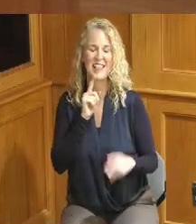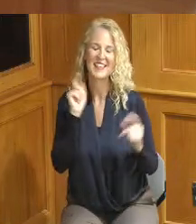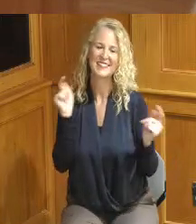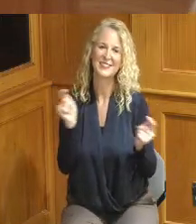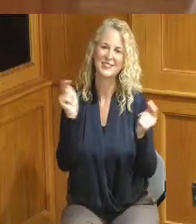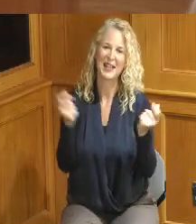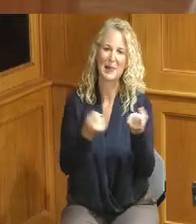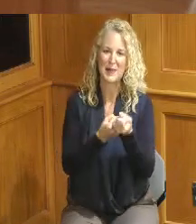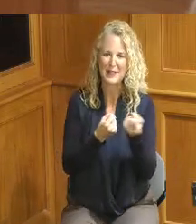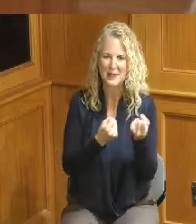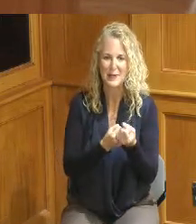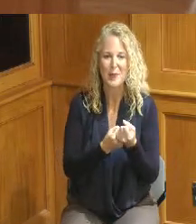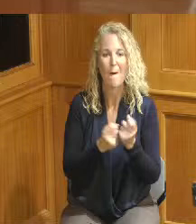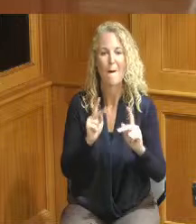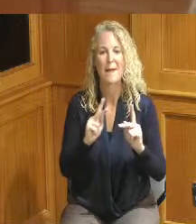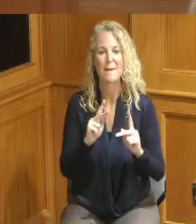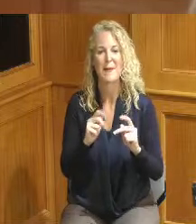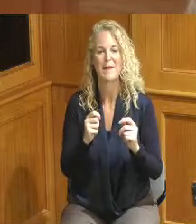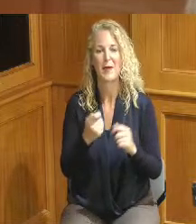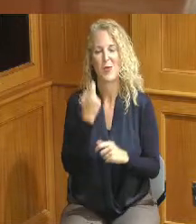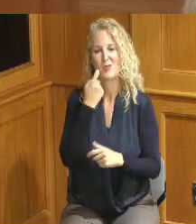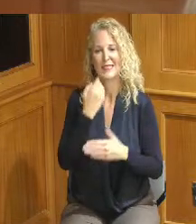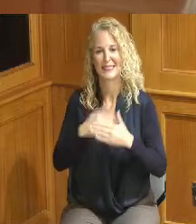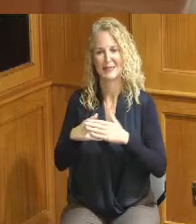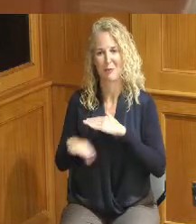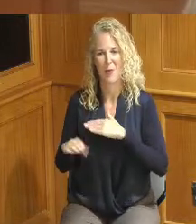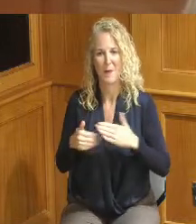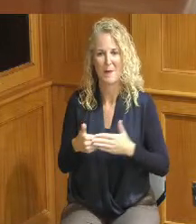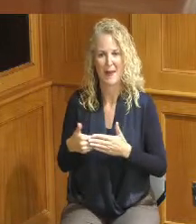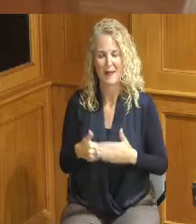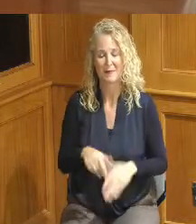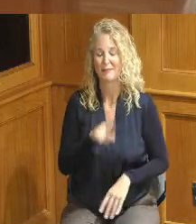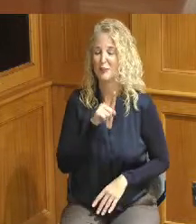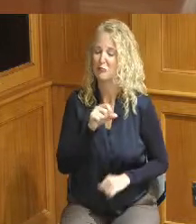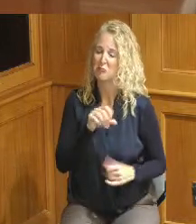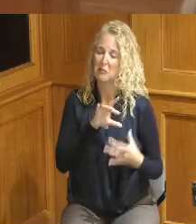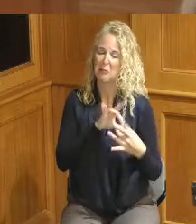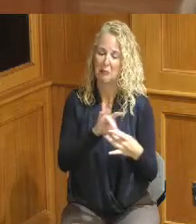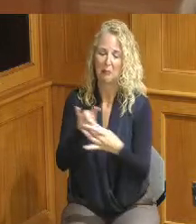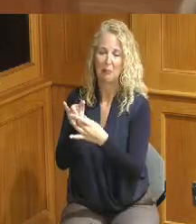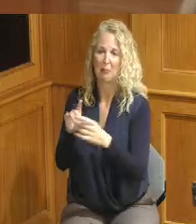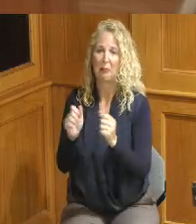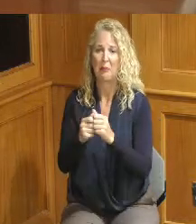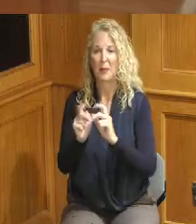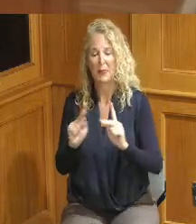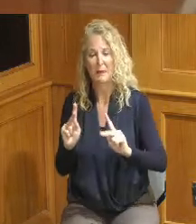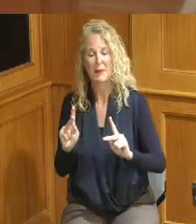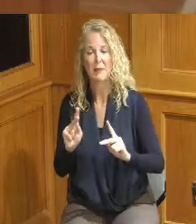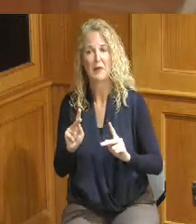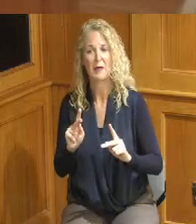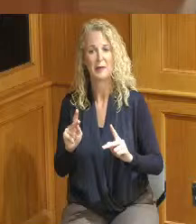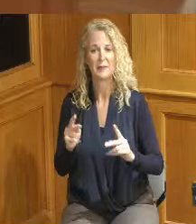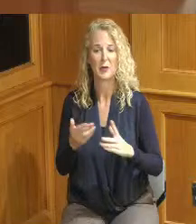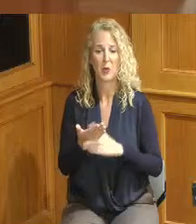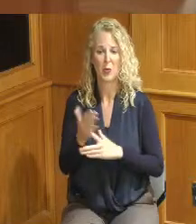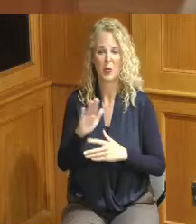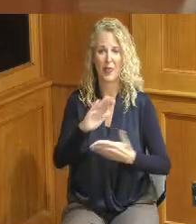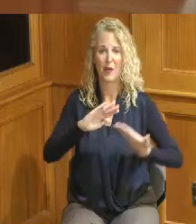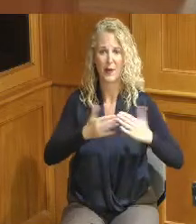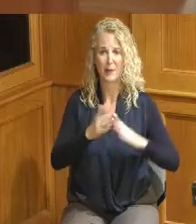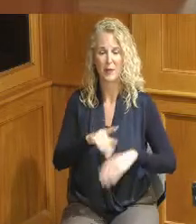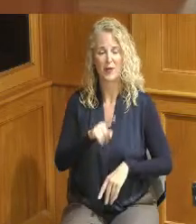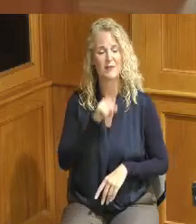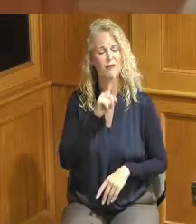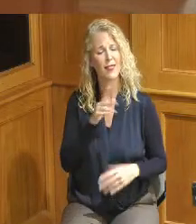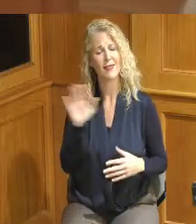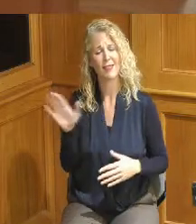for expecting and new mothers. Her ability to connect with individuals on a personal level and her commitment to meeting